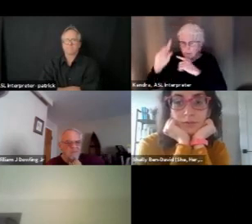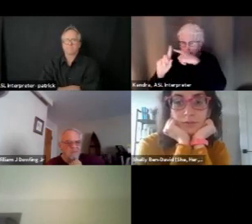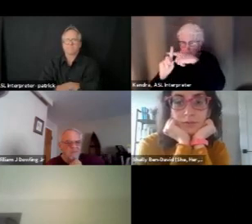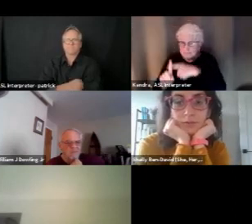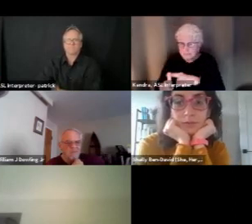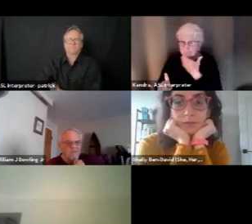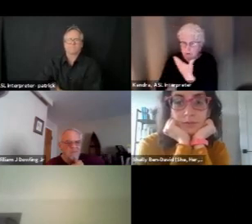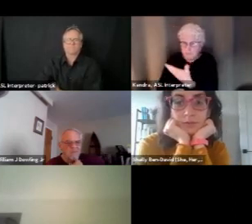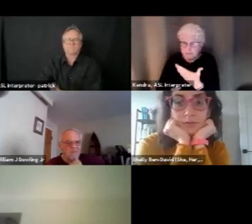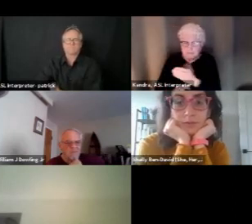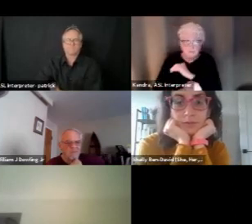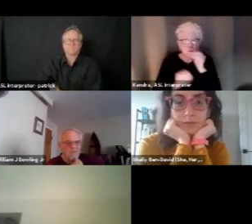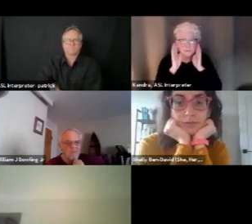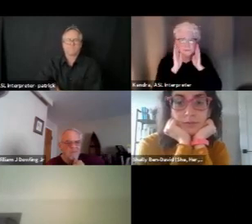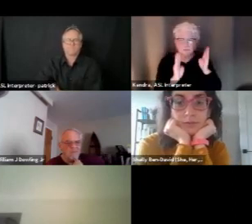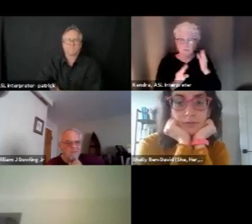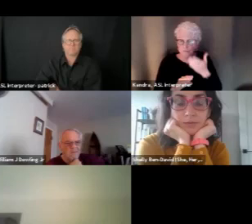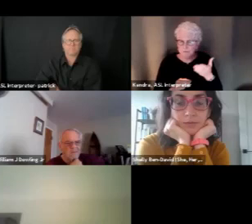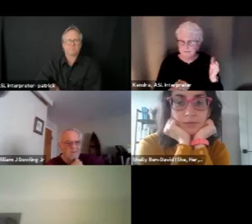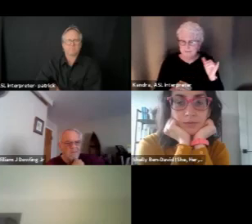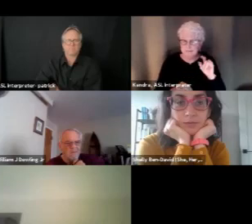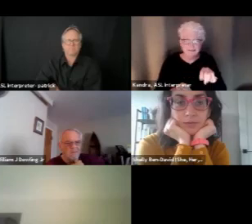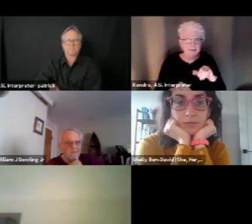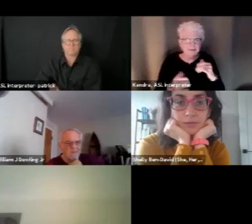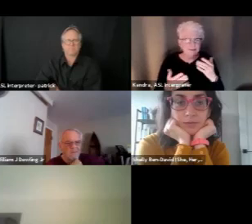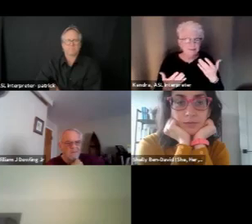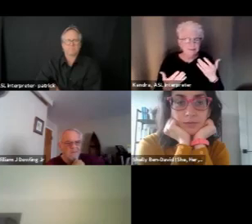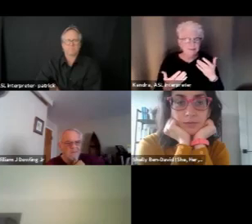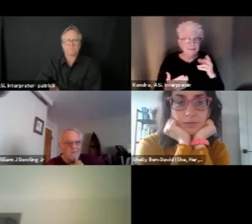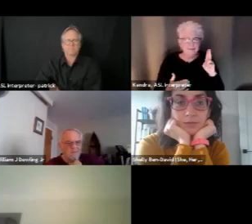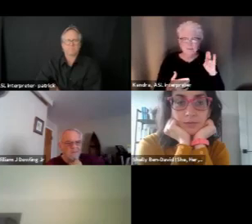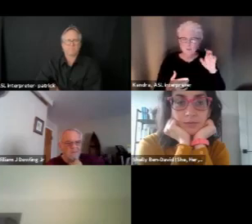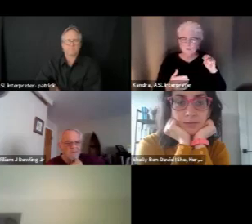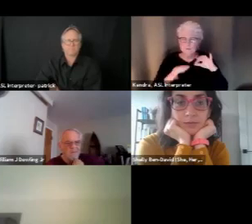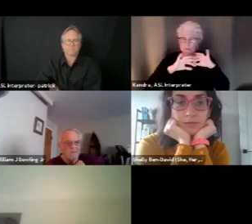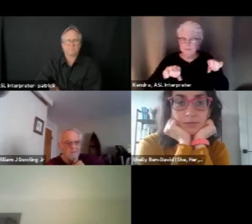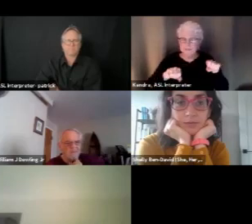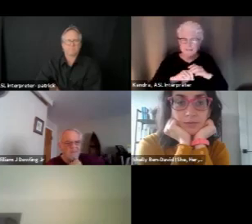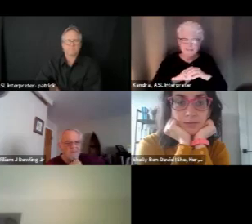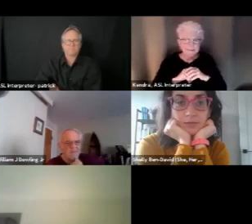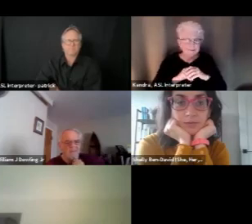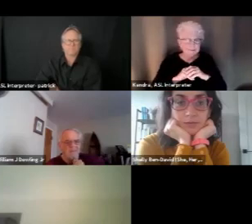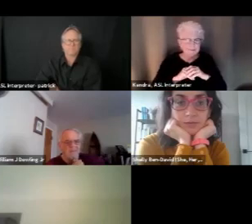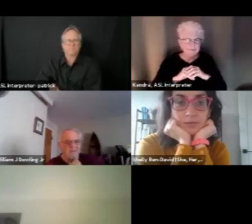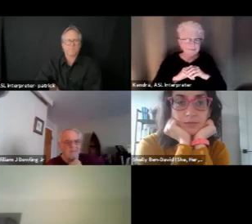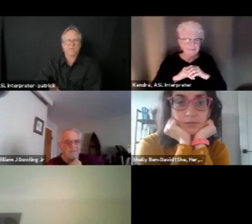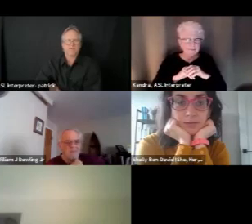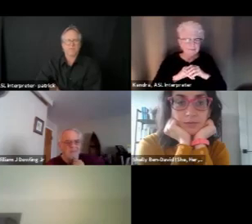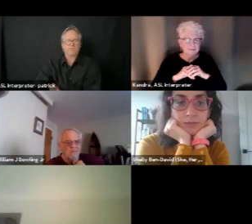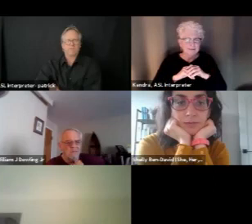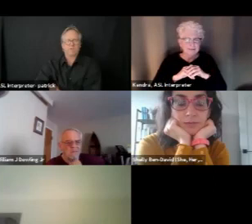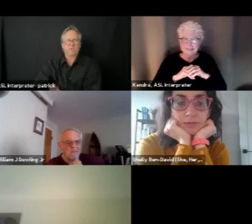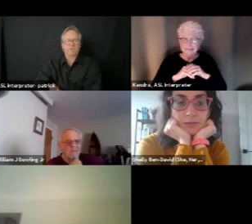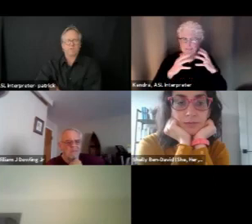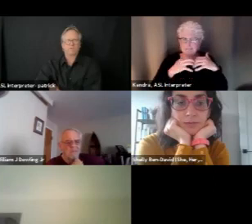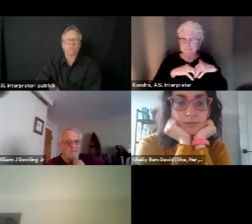And there's no attention paid to the fact that, they don't have any, unions are being dismantled, or, can't disconnect